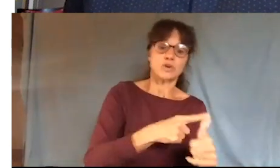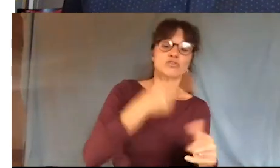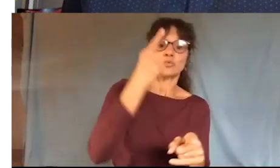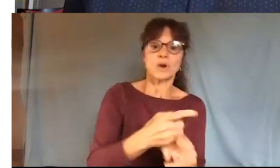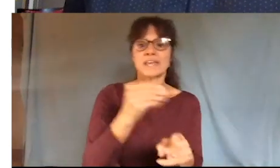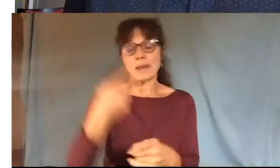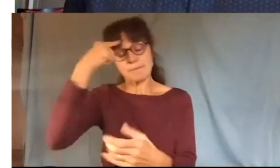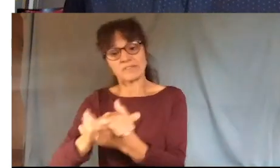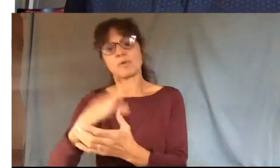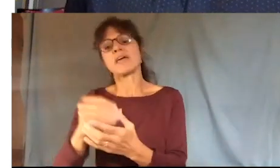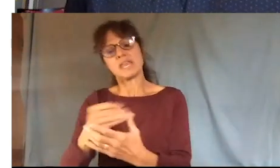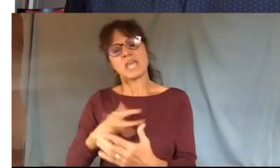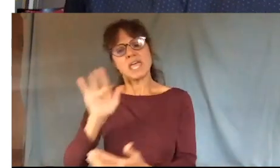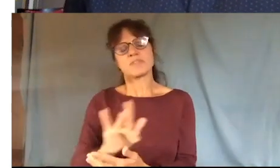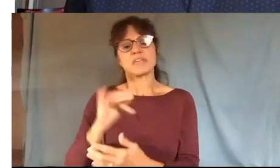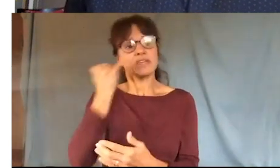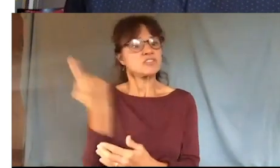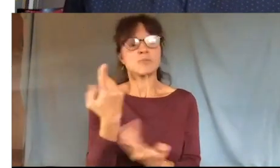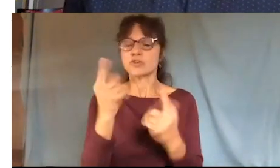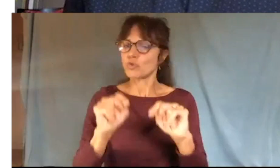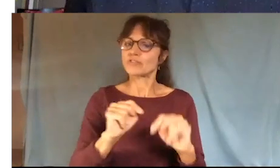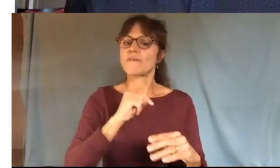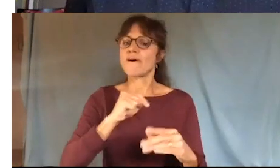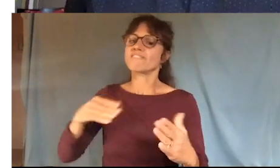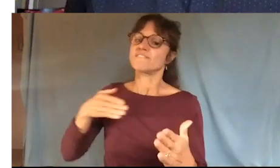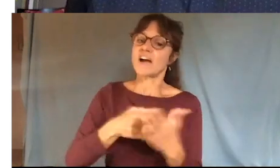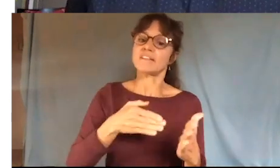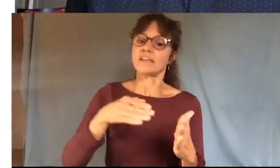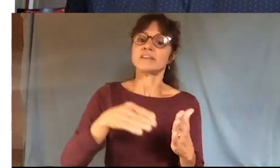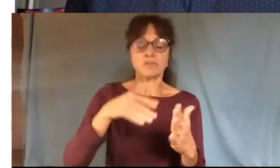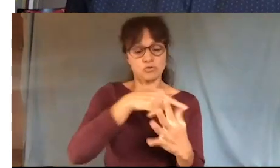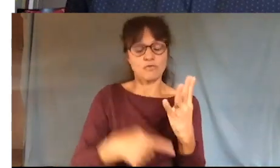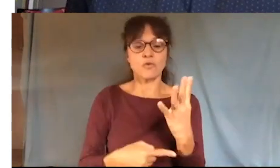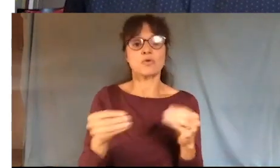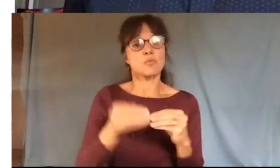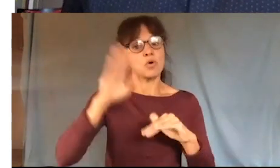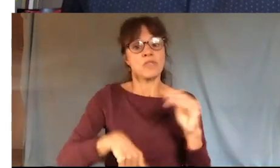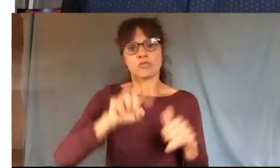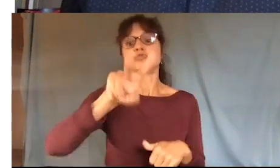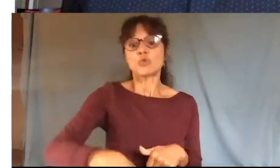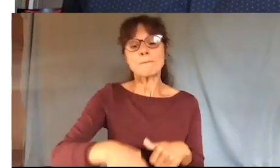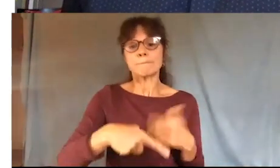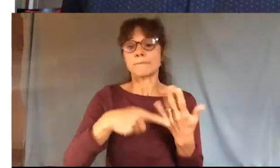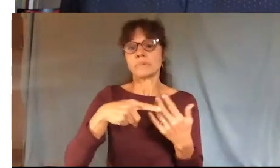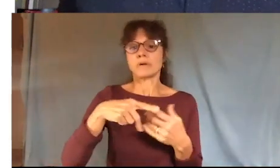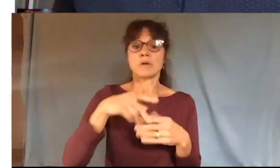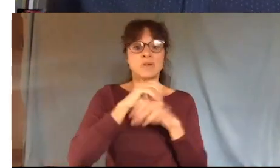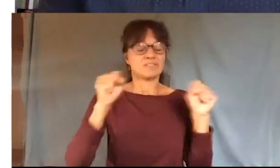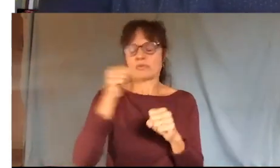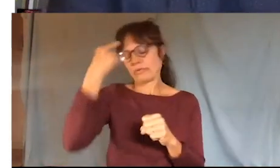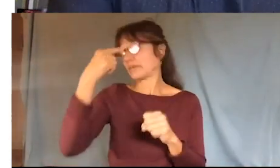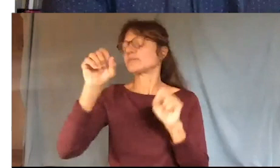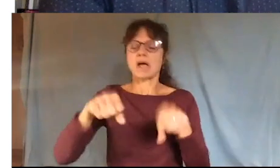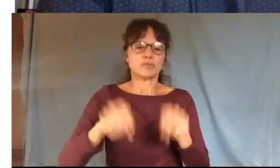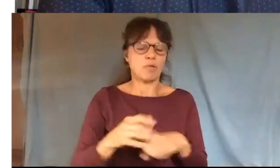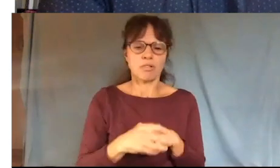and be empathetic. If anyone tried to violate these principles more than the Trump administration has, I don't think that they could. And this is